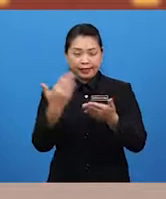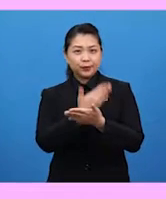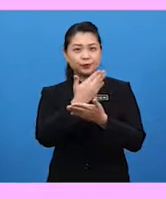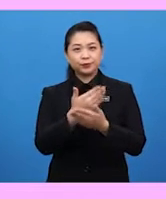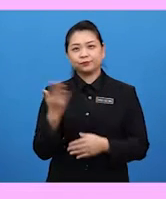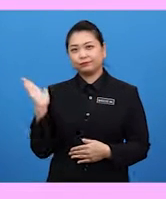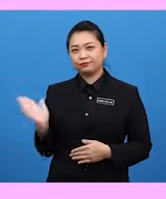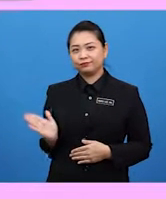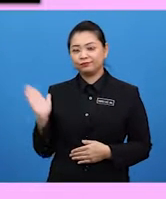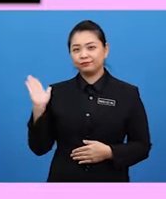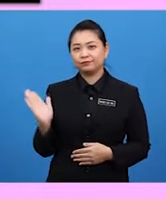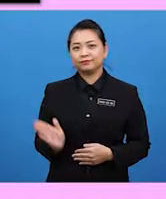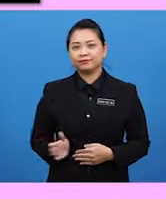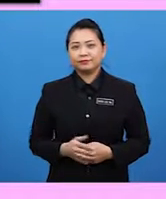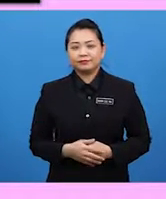media.